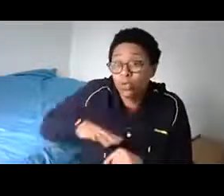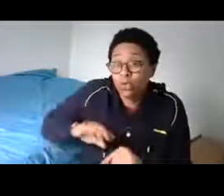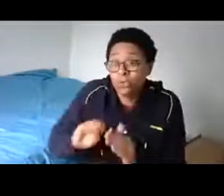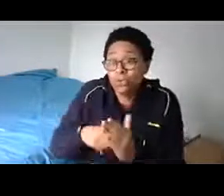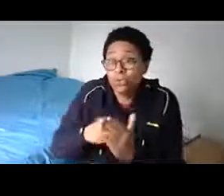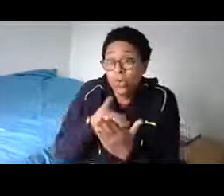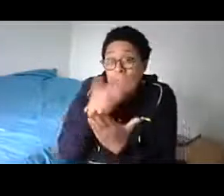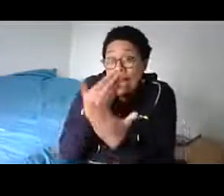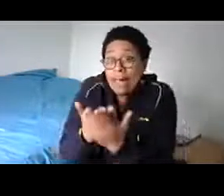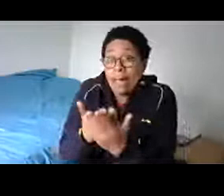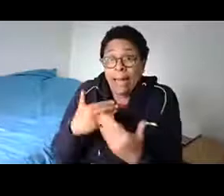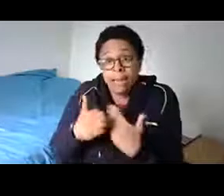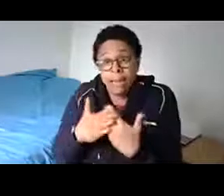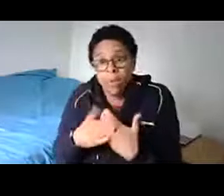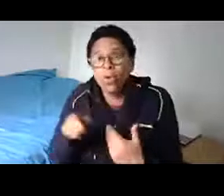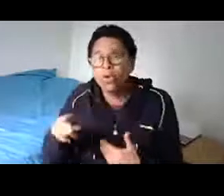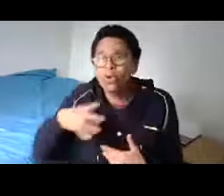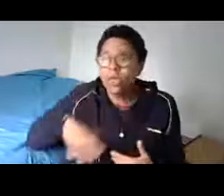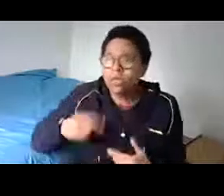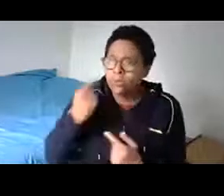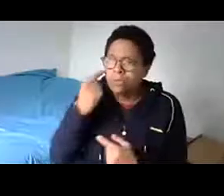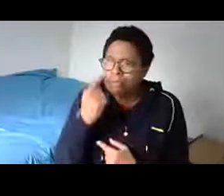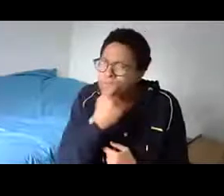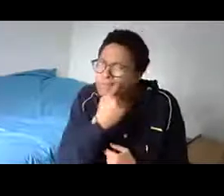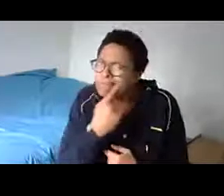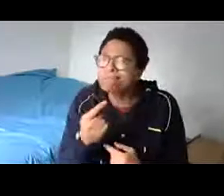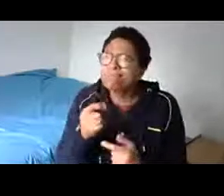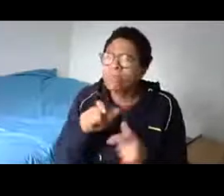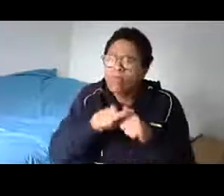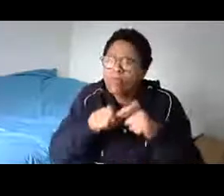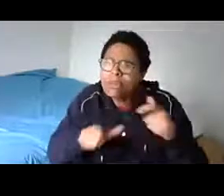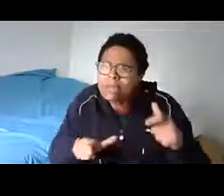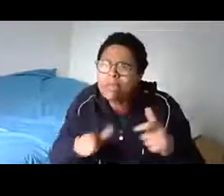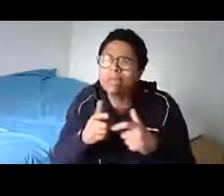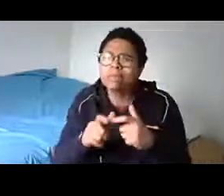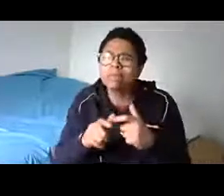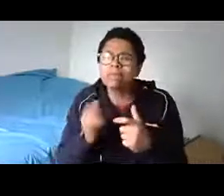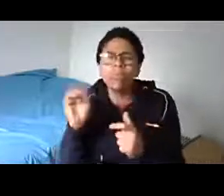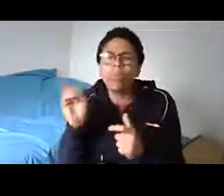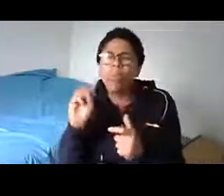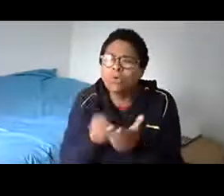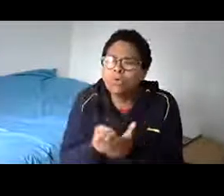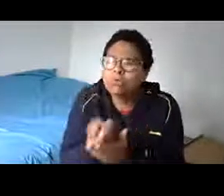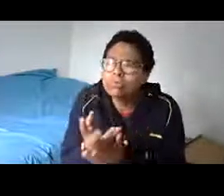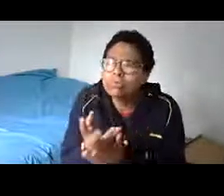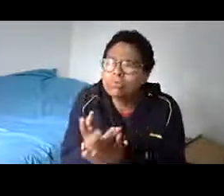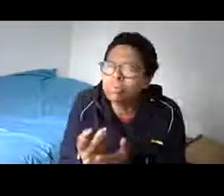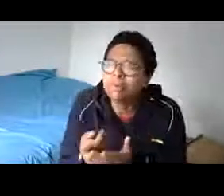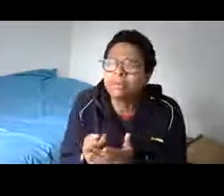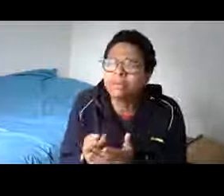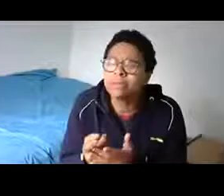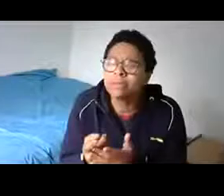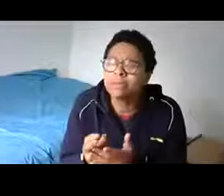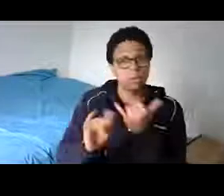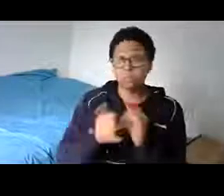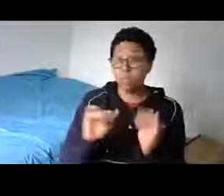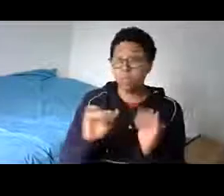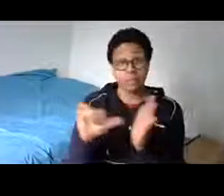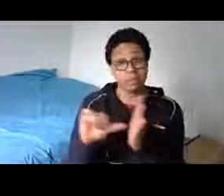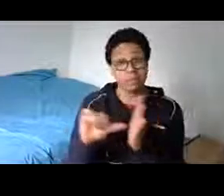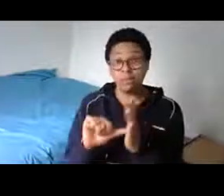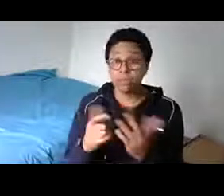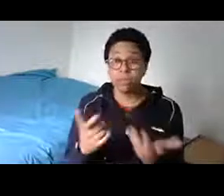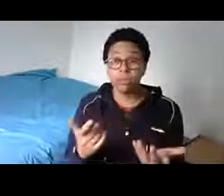prove with receipts your expenditure. So what it could be, and sometimes it's very difficult to think about it